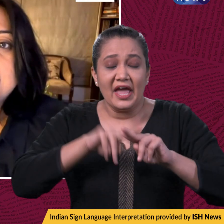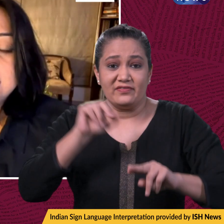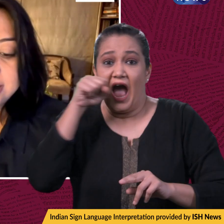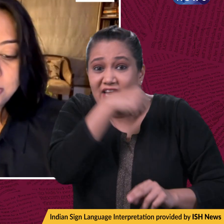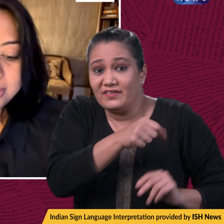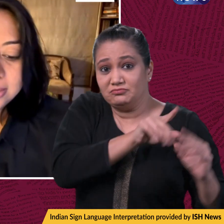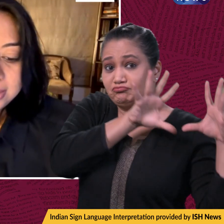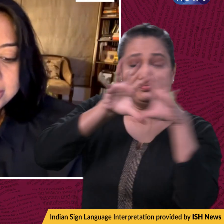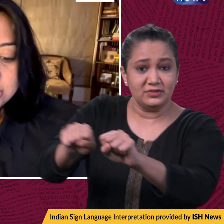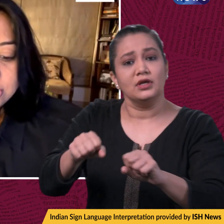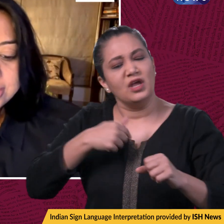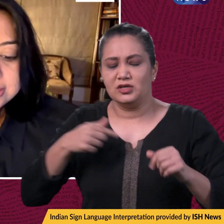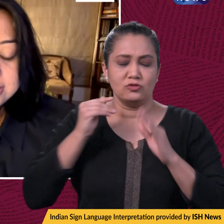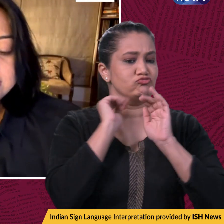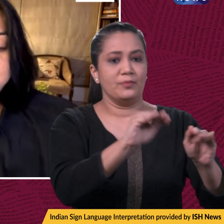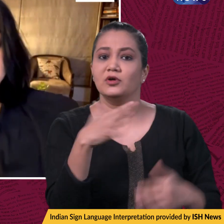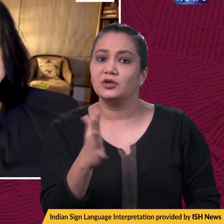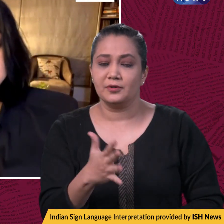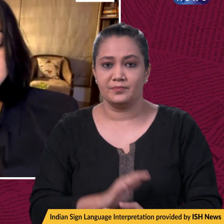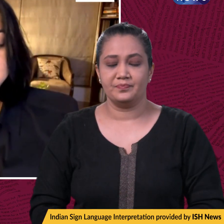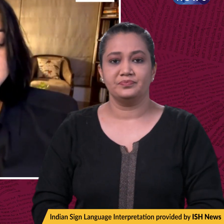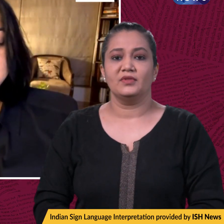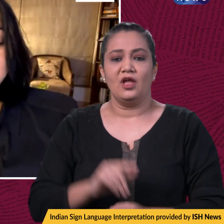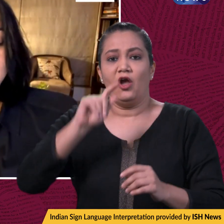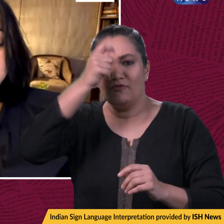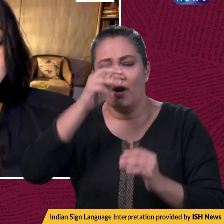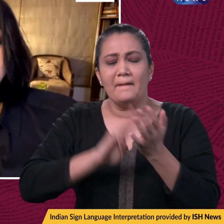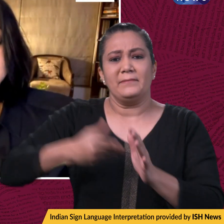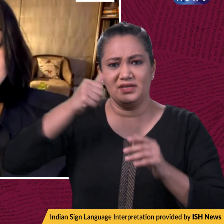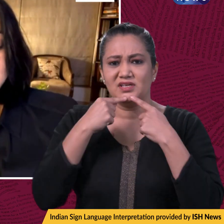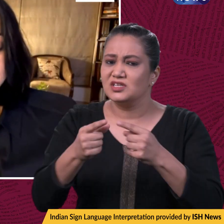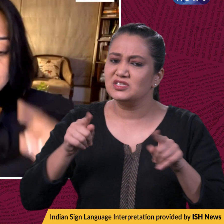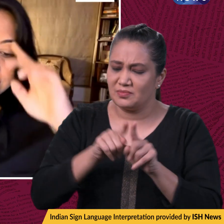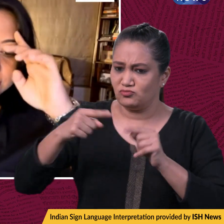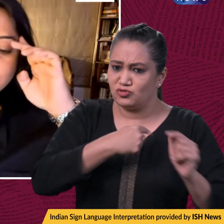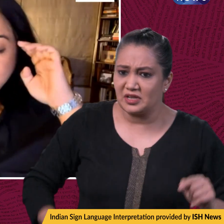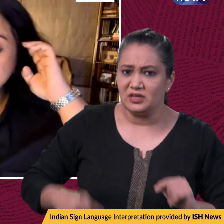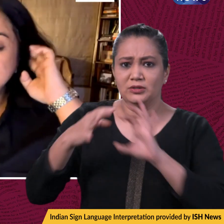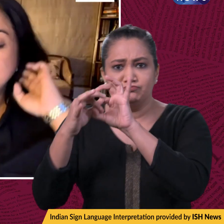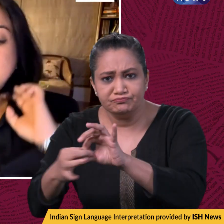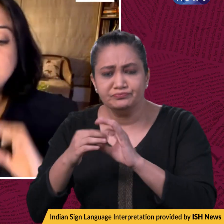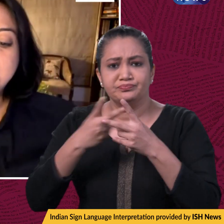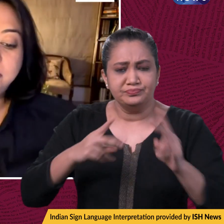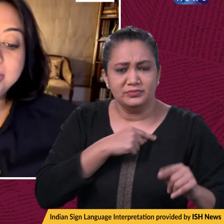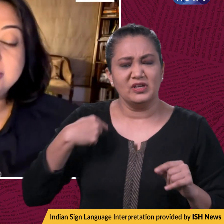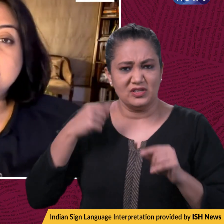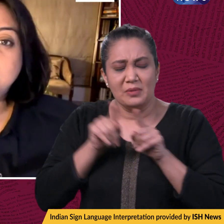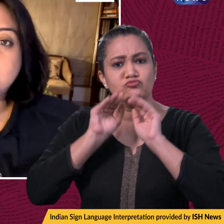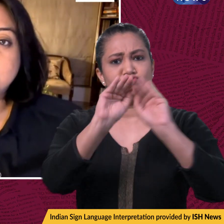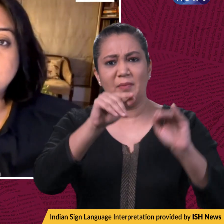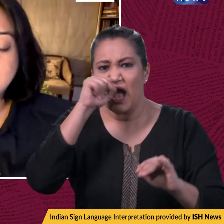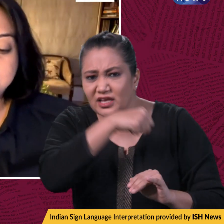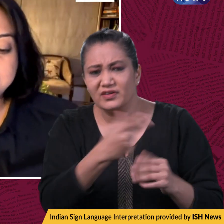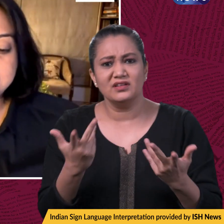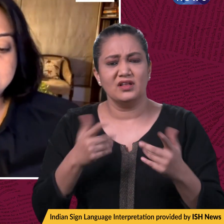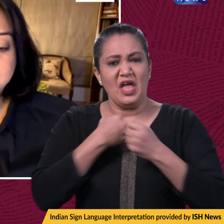it attacked Taiwan. China's assistant foreign minister has said these comments openly challenge China's sovereignty and gave brazen